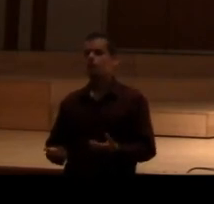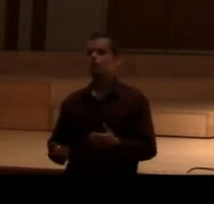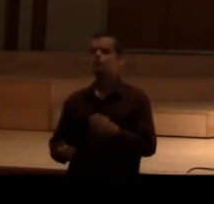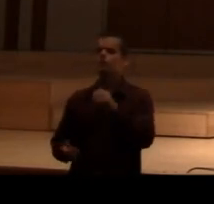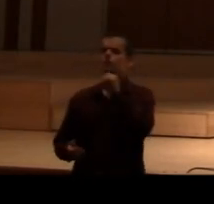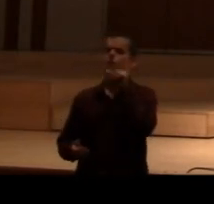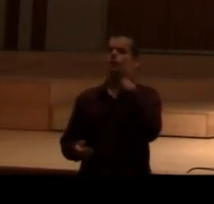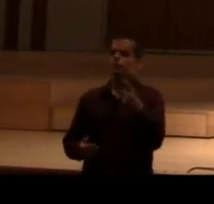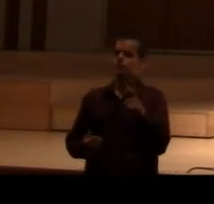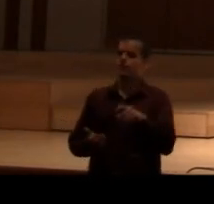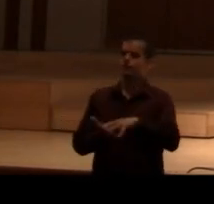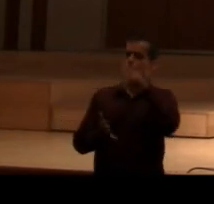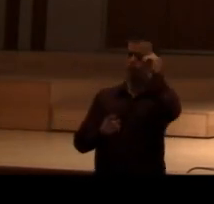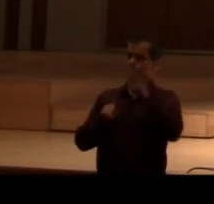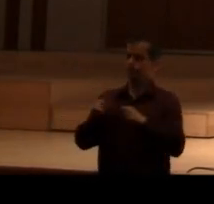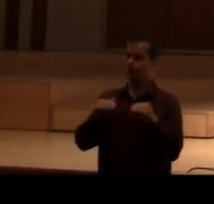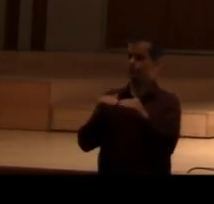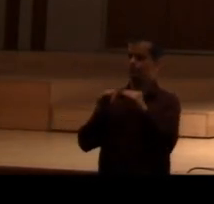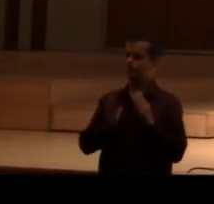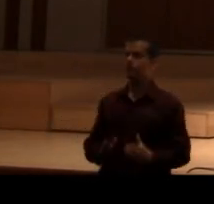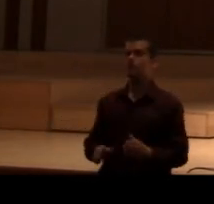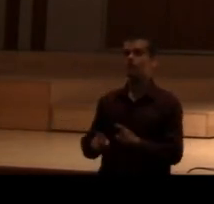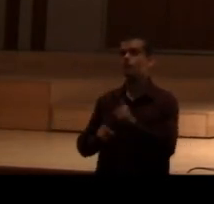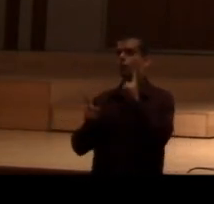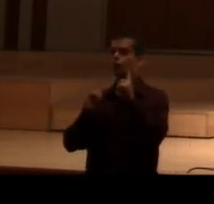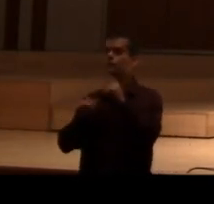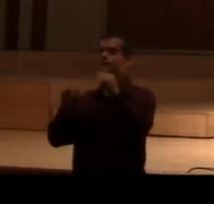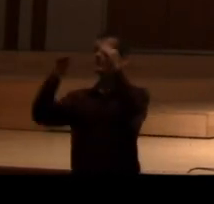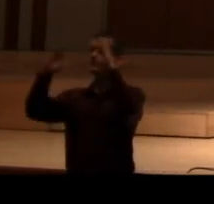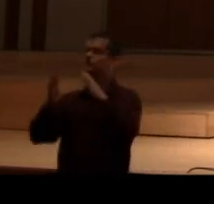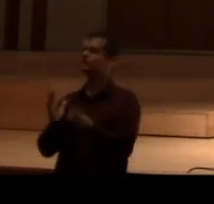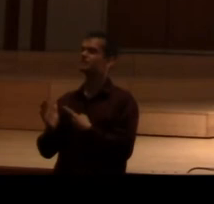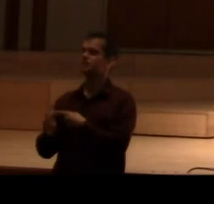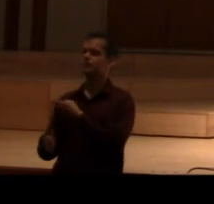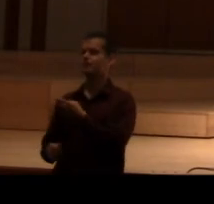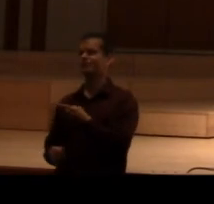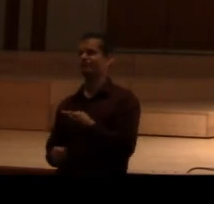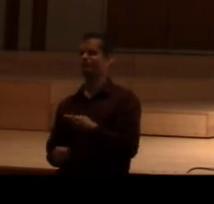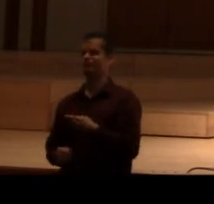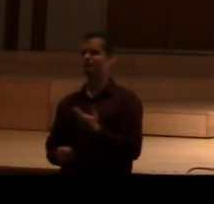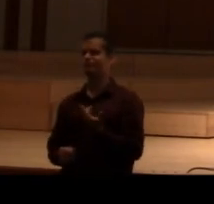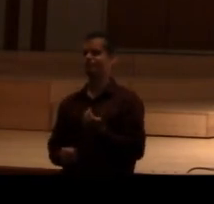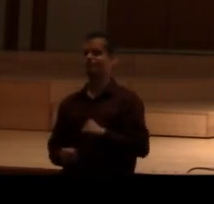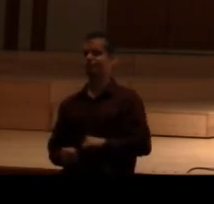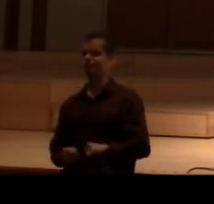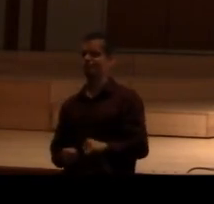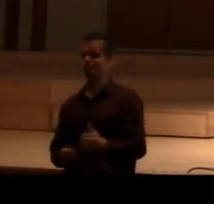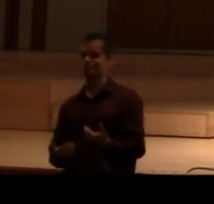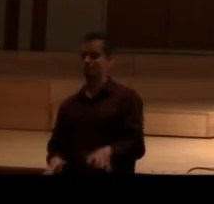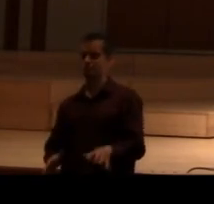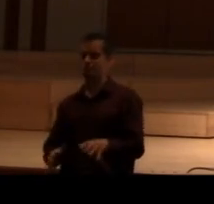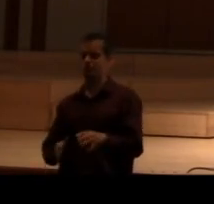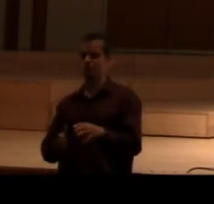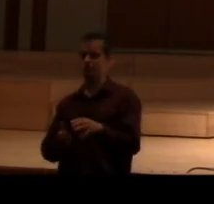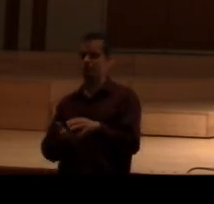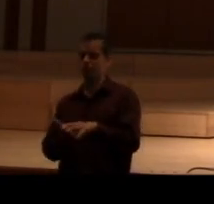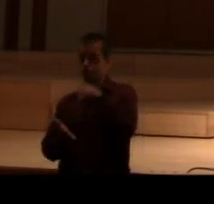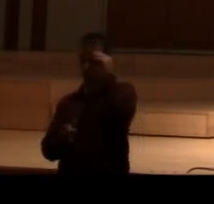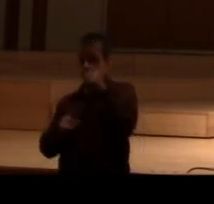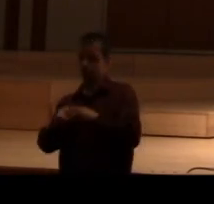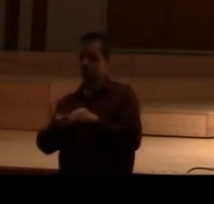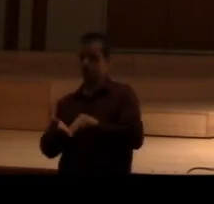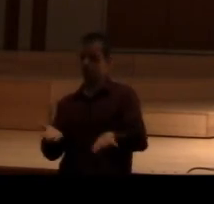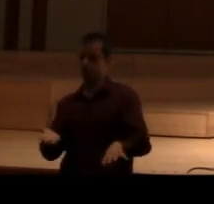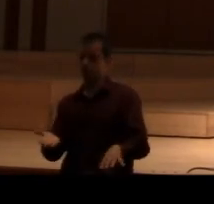peers. I've also heard stories about teachers who can be sometimes reluctant to learn from their students, or to